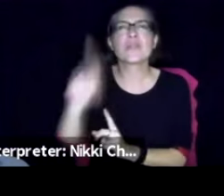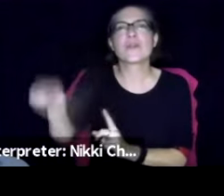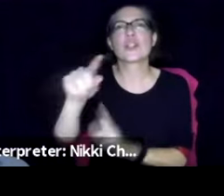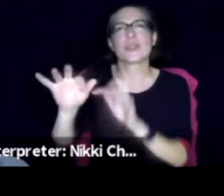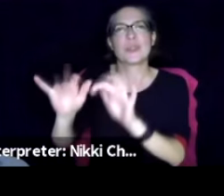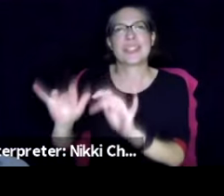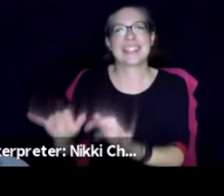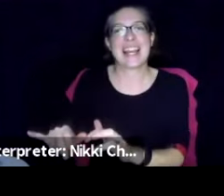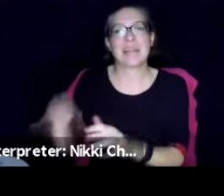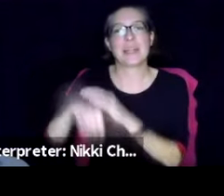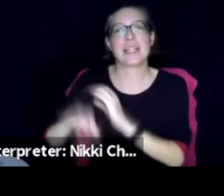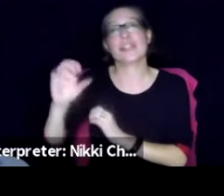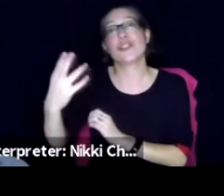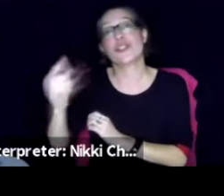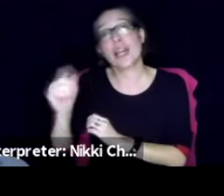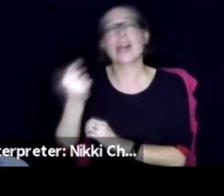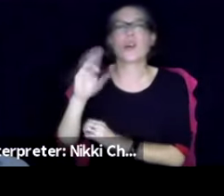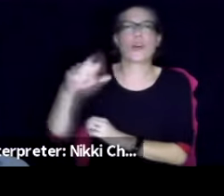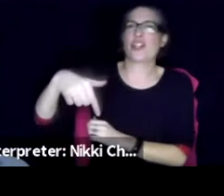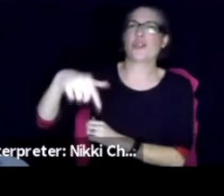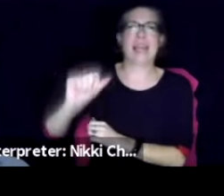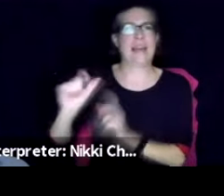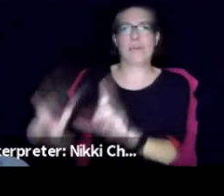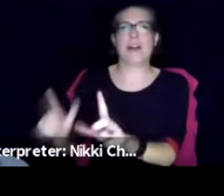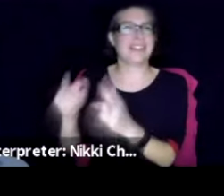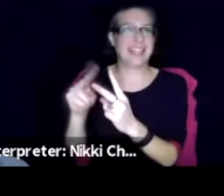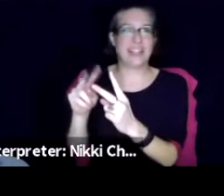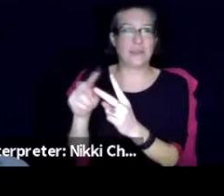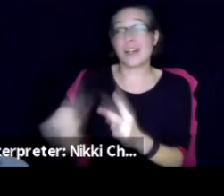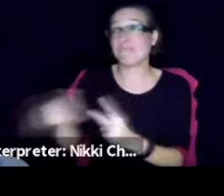Q&A question section, and we would love to hear from you.